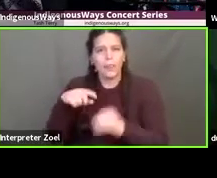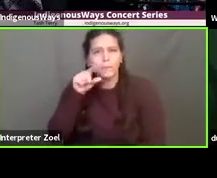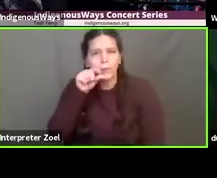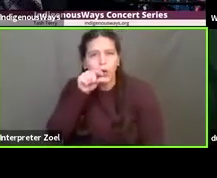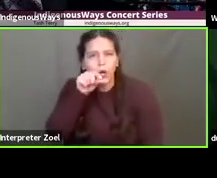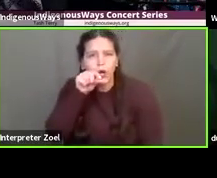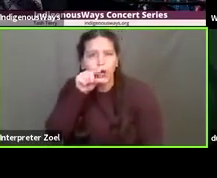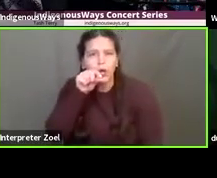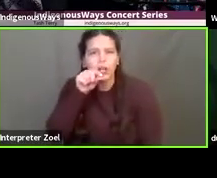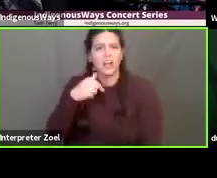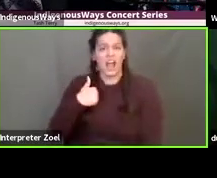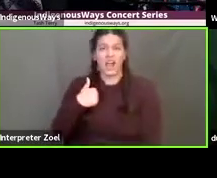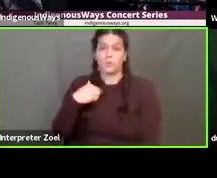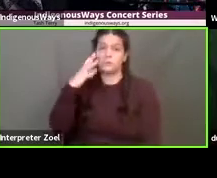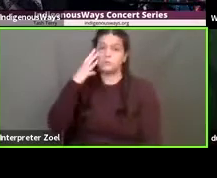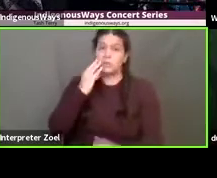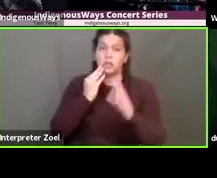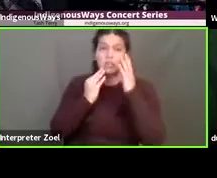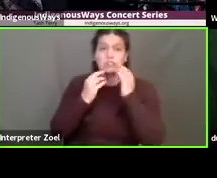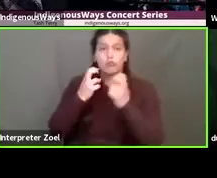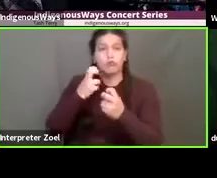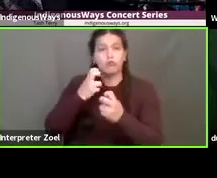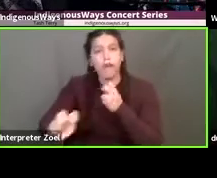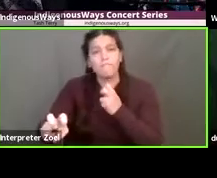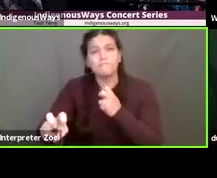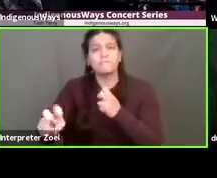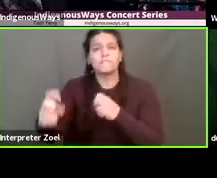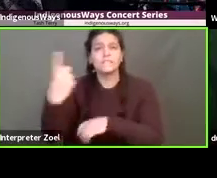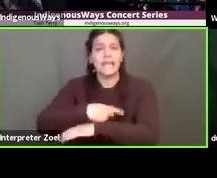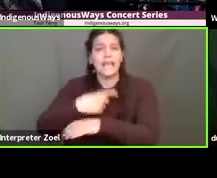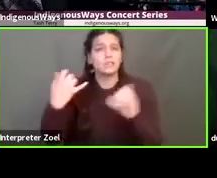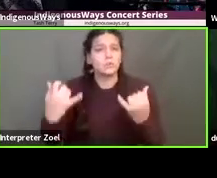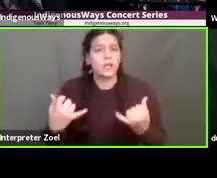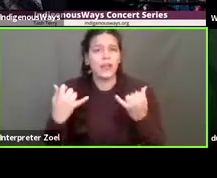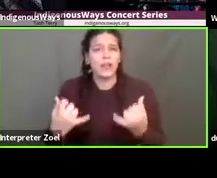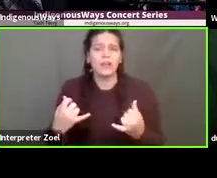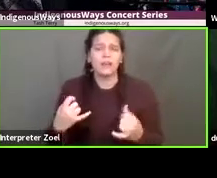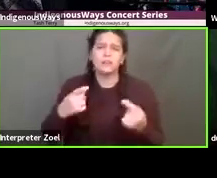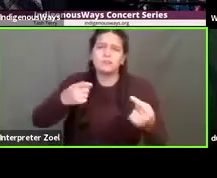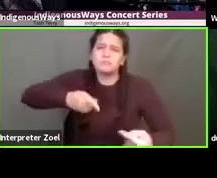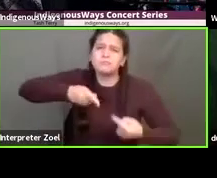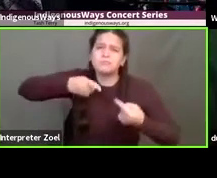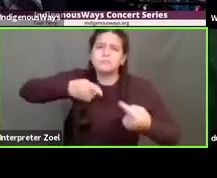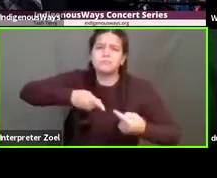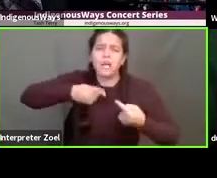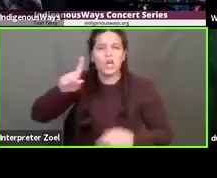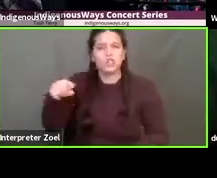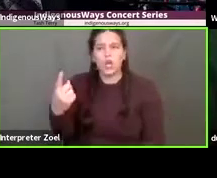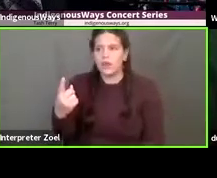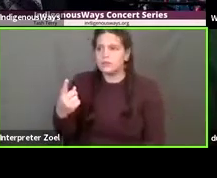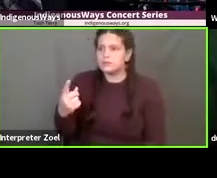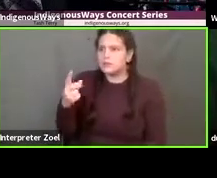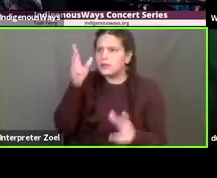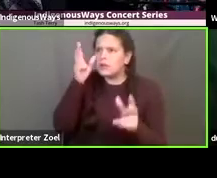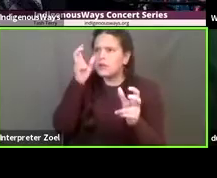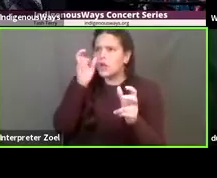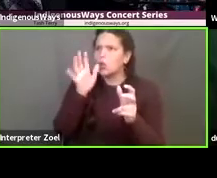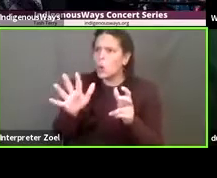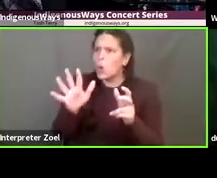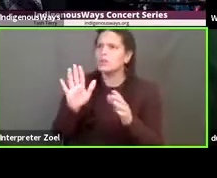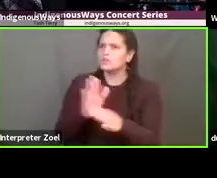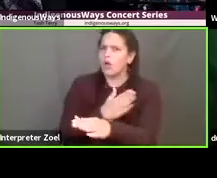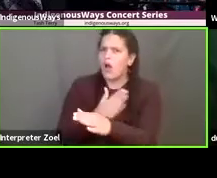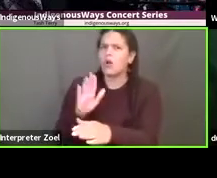very, very rough day today. And just hearing that and hearing your song, you know,